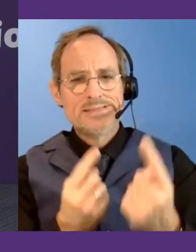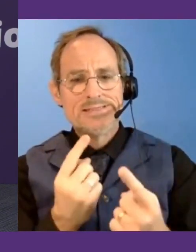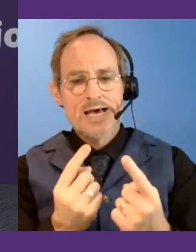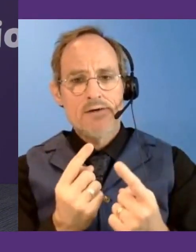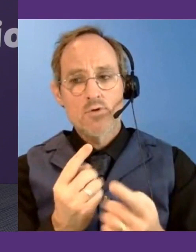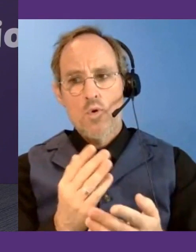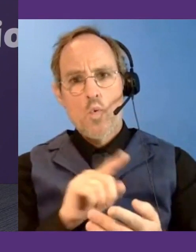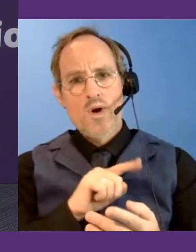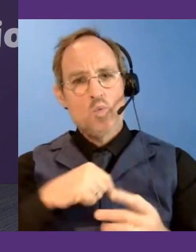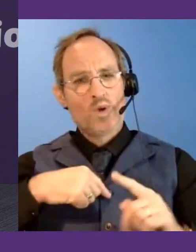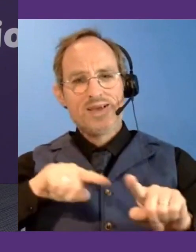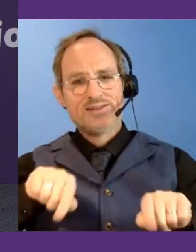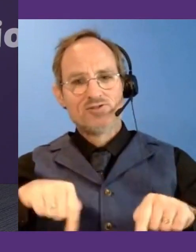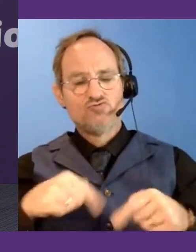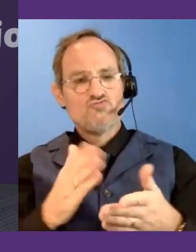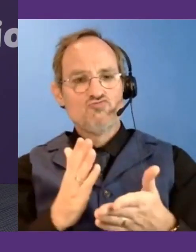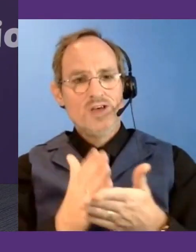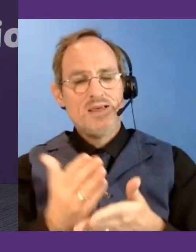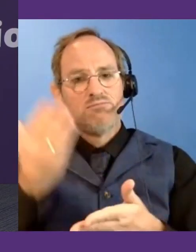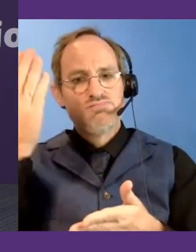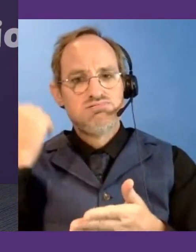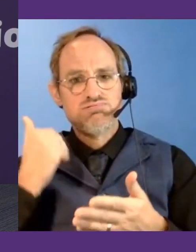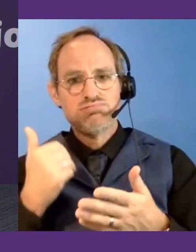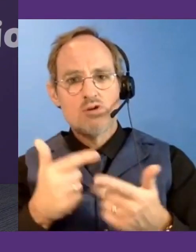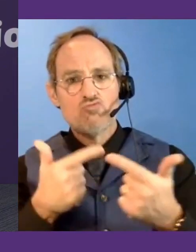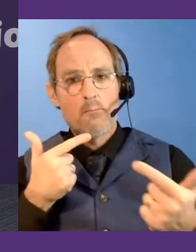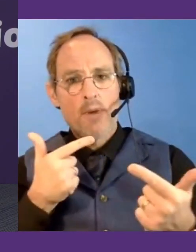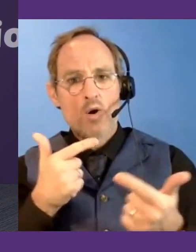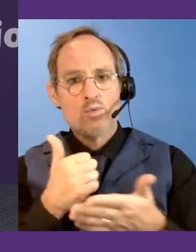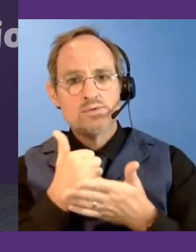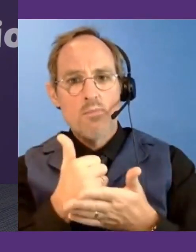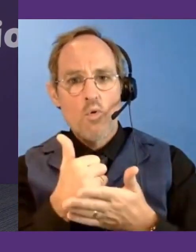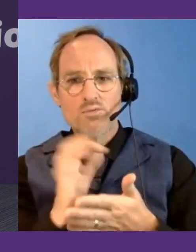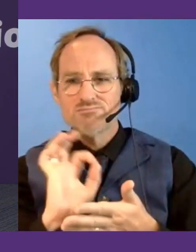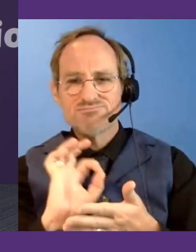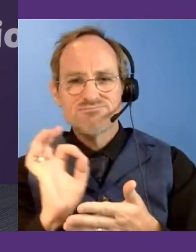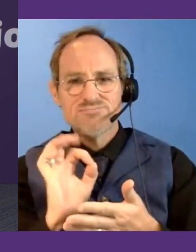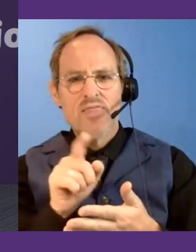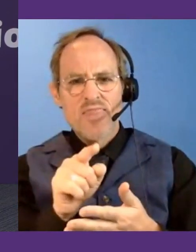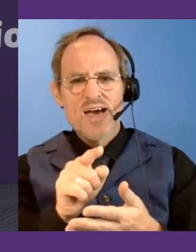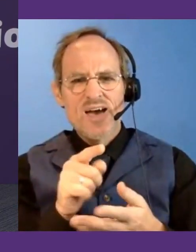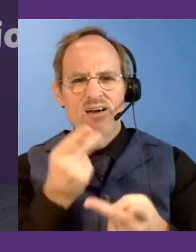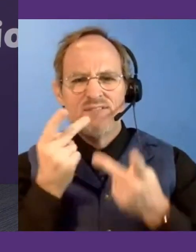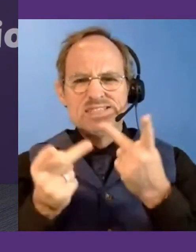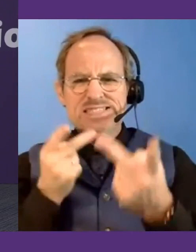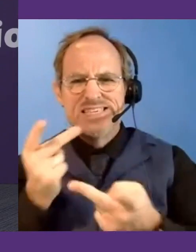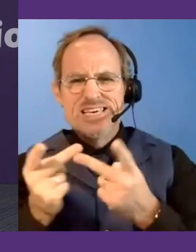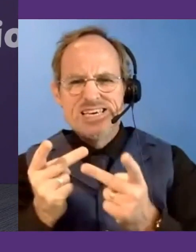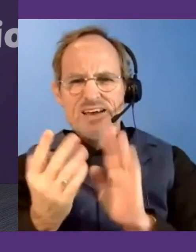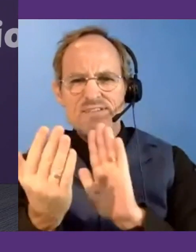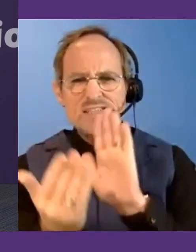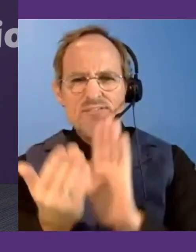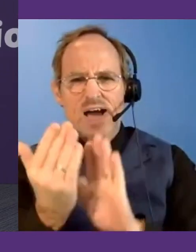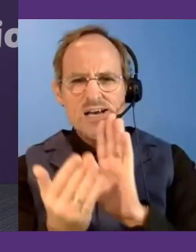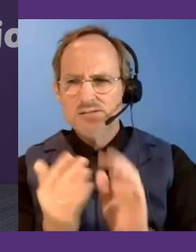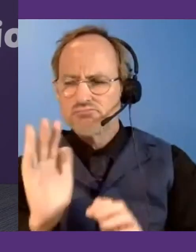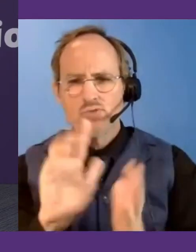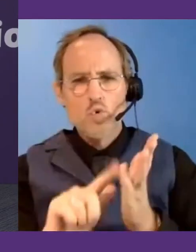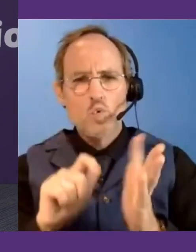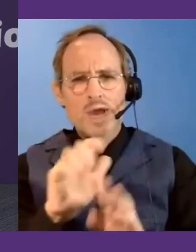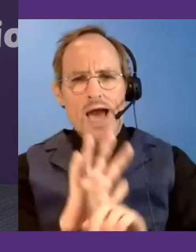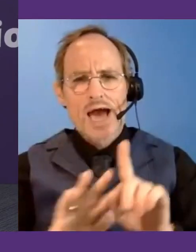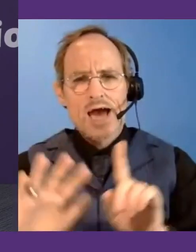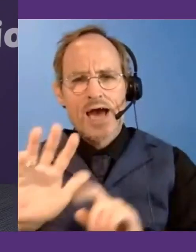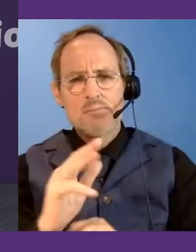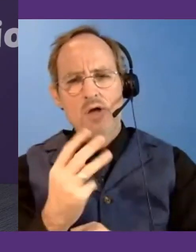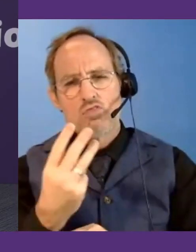very much remote support, of course. They were going into people's homes. 350 odd, isn't it, that we have around the country? Yeah. So that's a big shift as well, of course, because